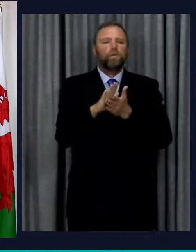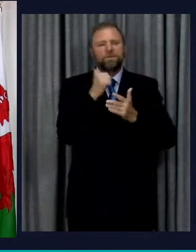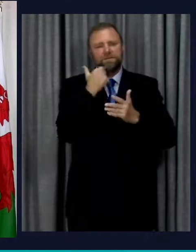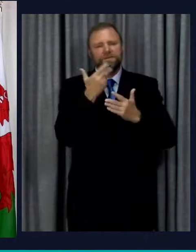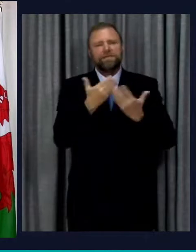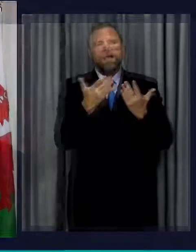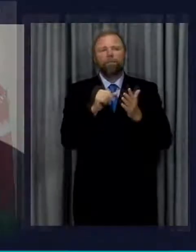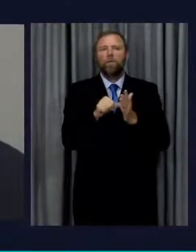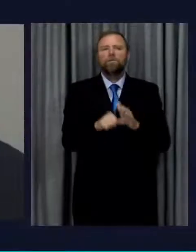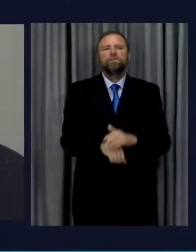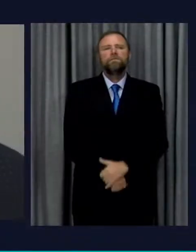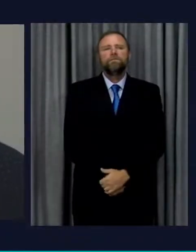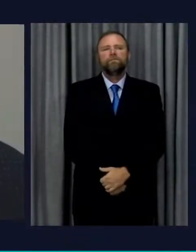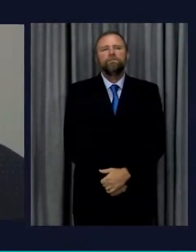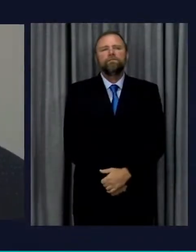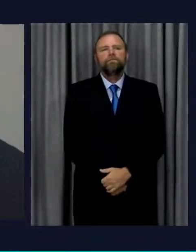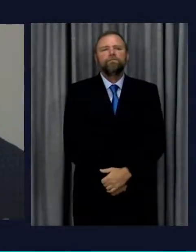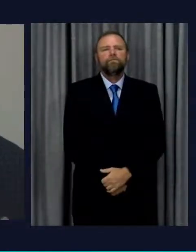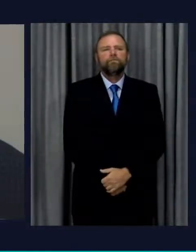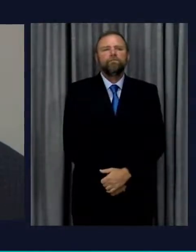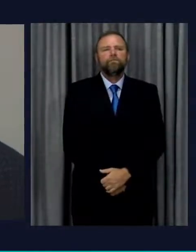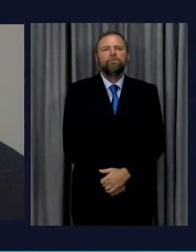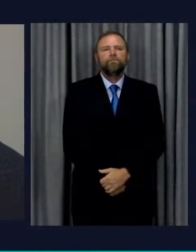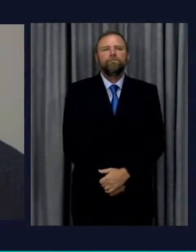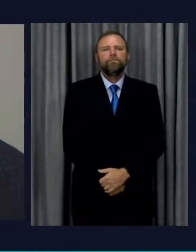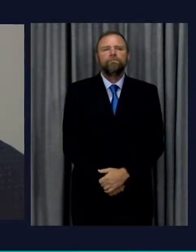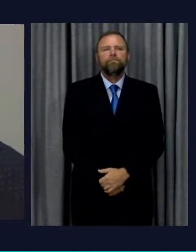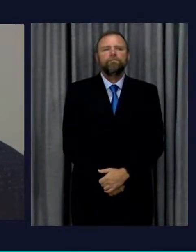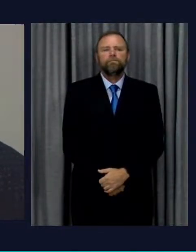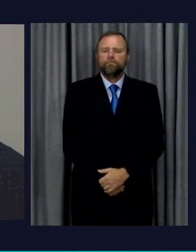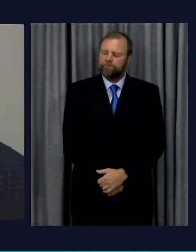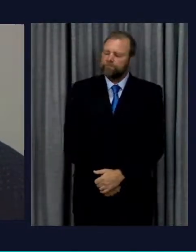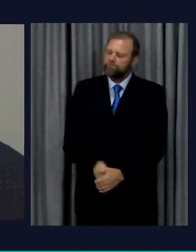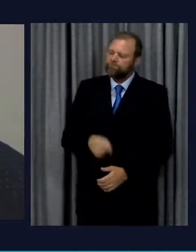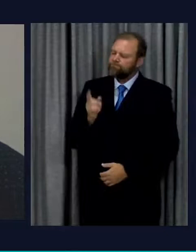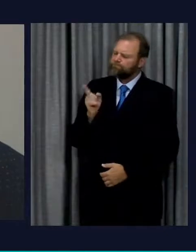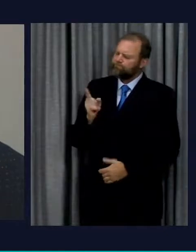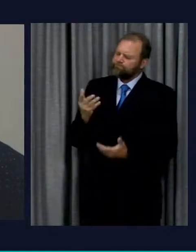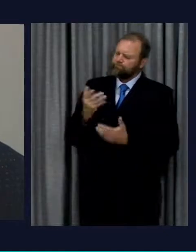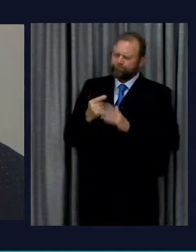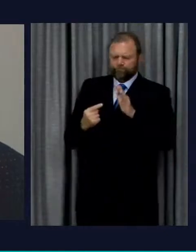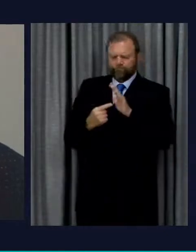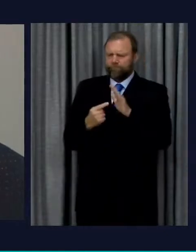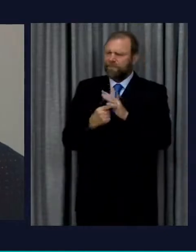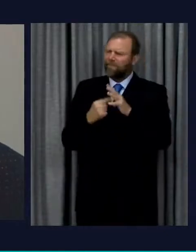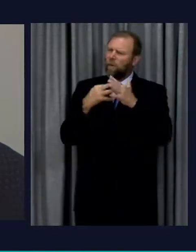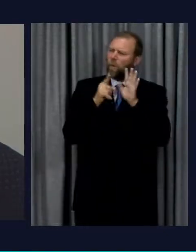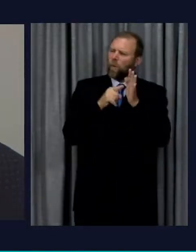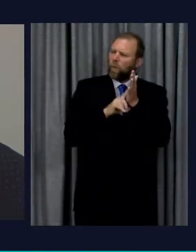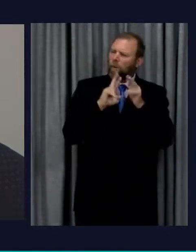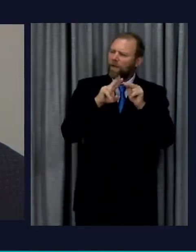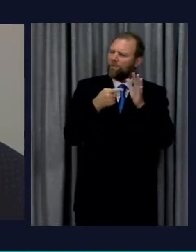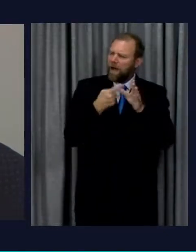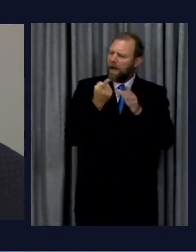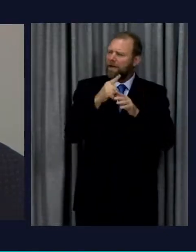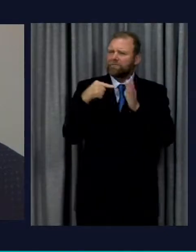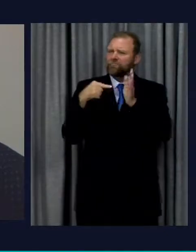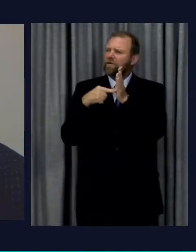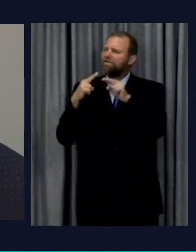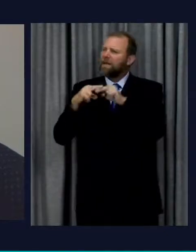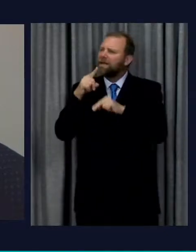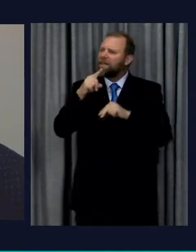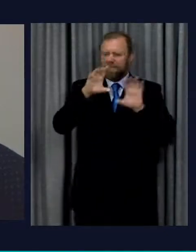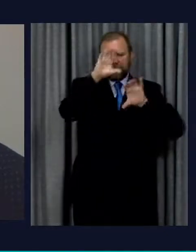Good afternoon, Minister. Given the importance of Wilver and Charlesford in North Wales, What discussions are taking place with UK government